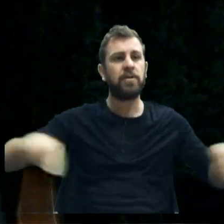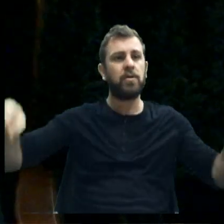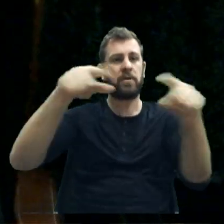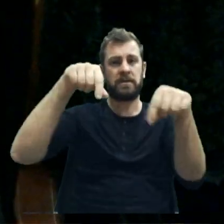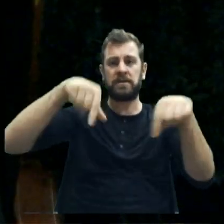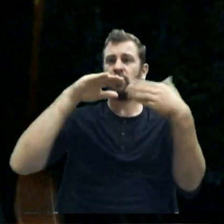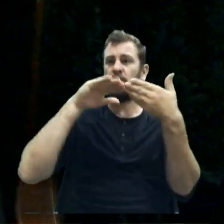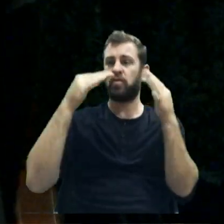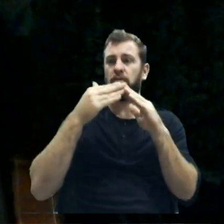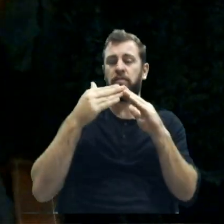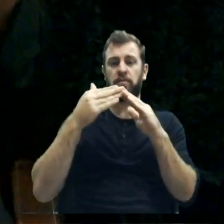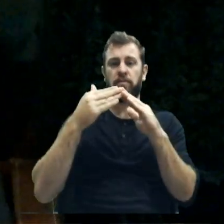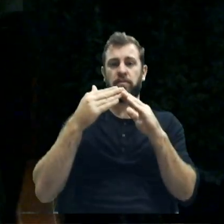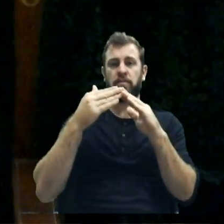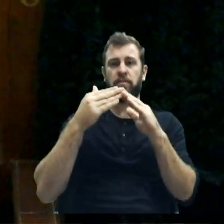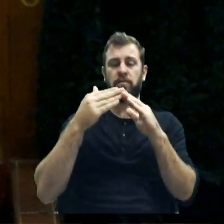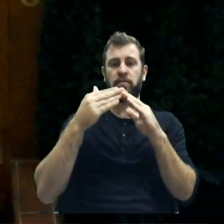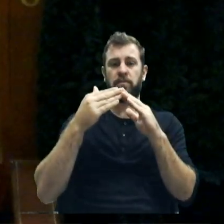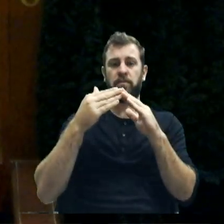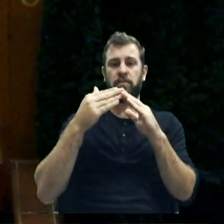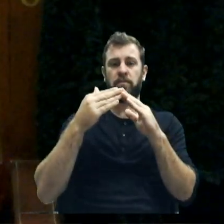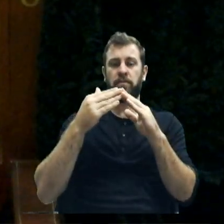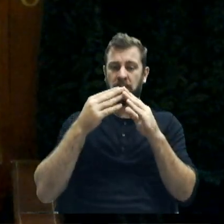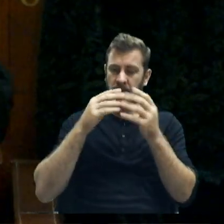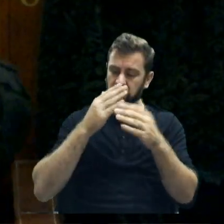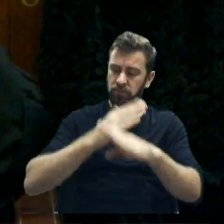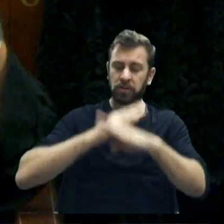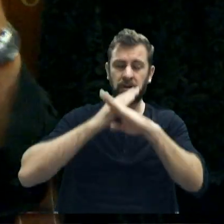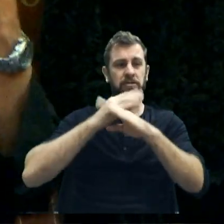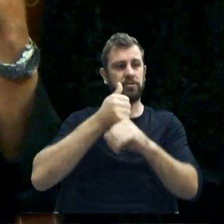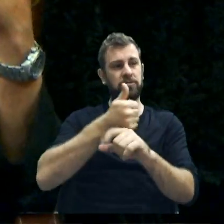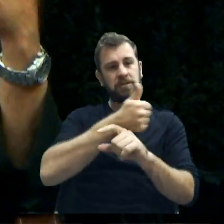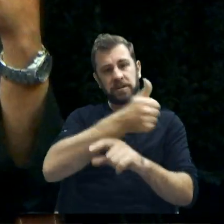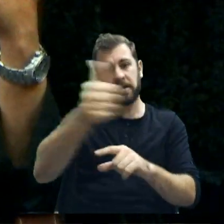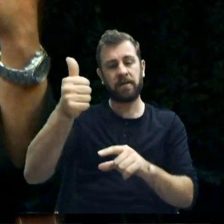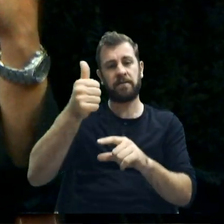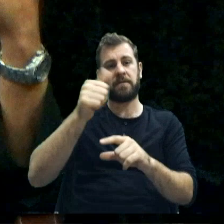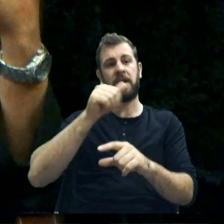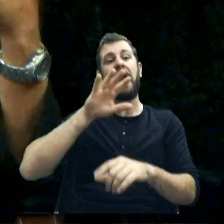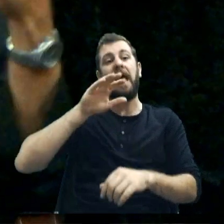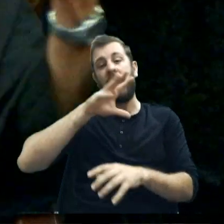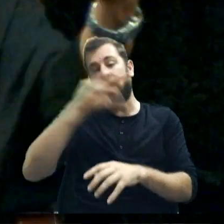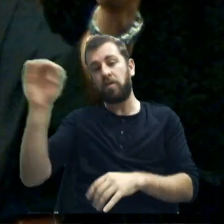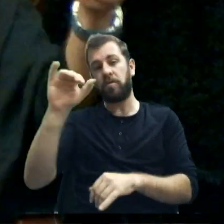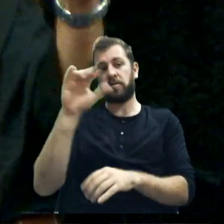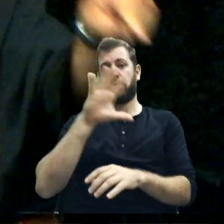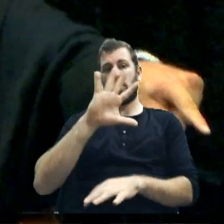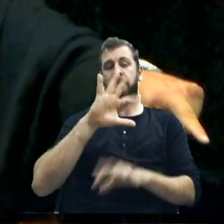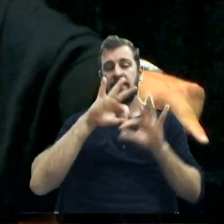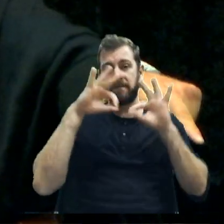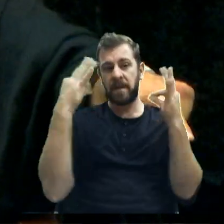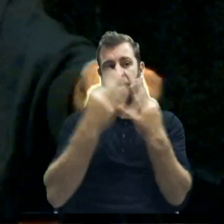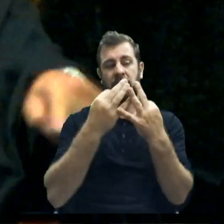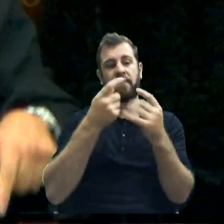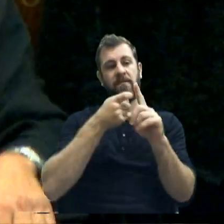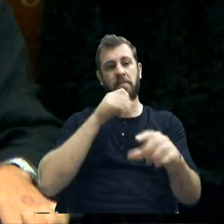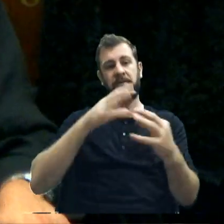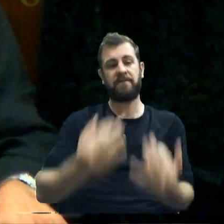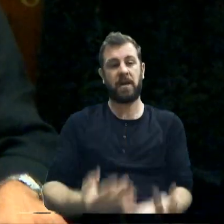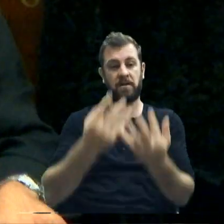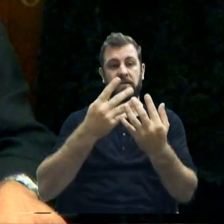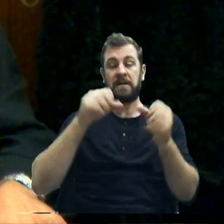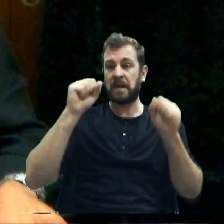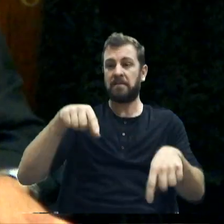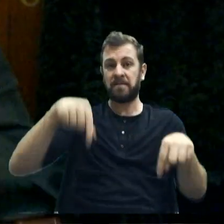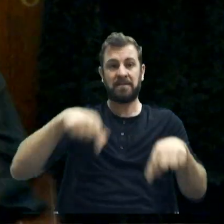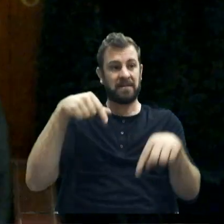protect yourselves and your family from the fire. That fire could be in this dunya, that fire could be